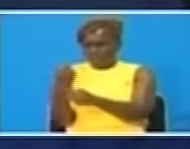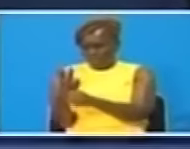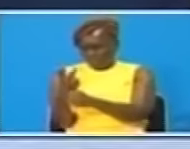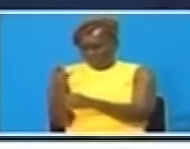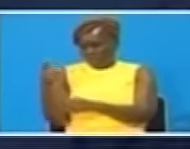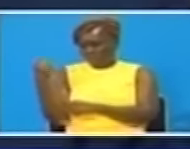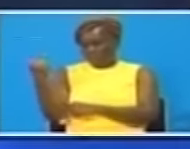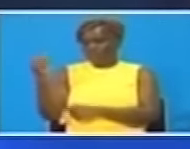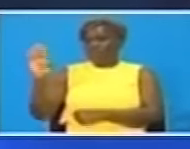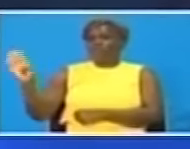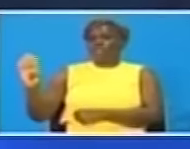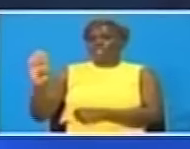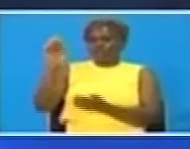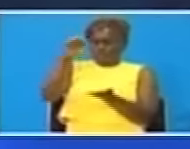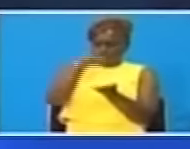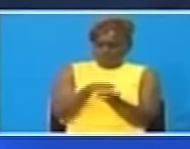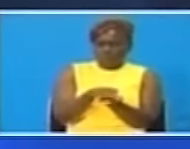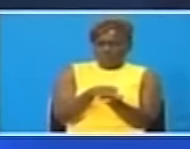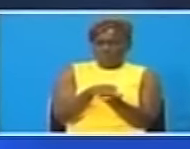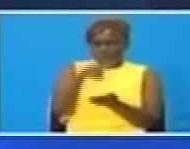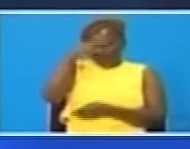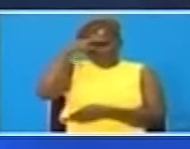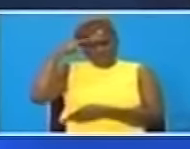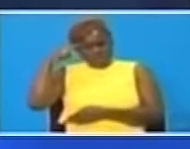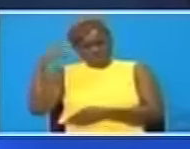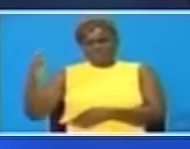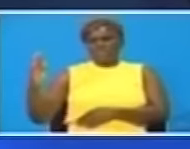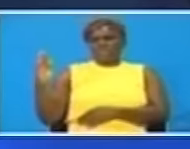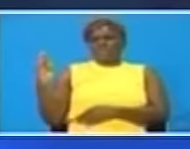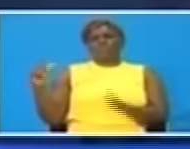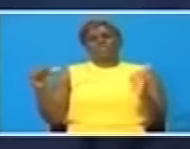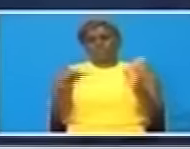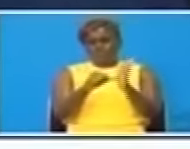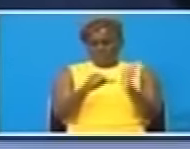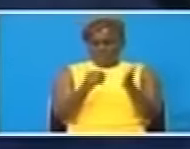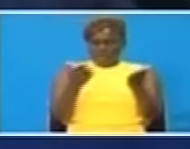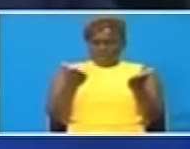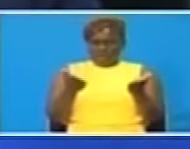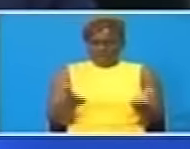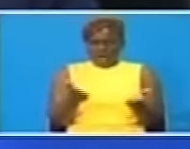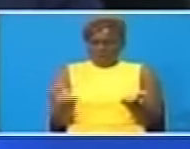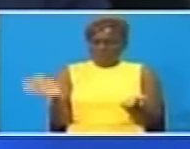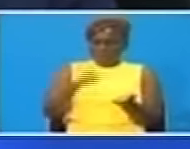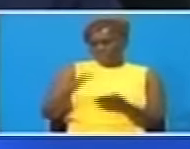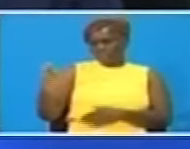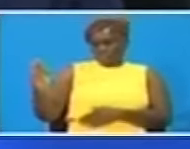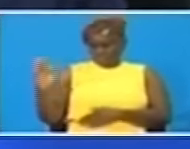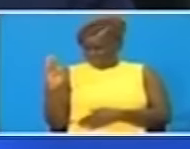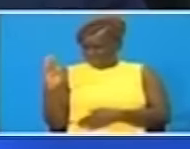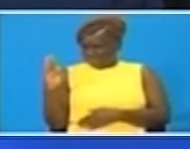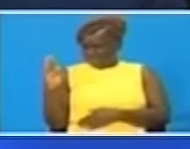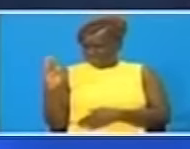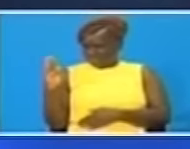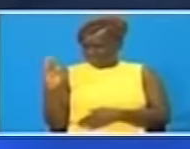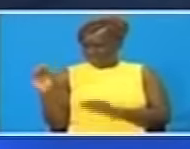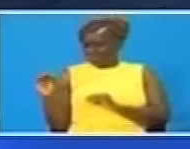billion shillings decline because of security element. And now we are recovering from security. We